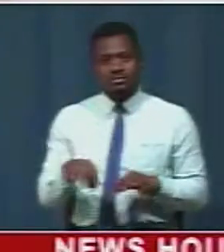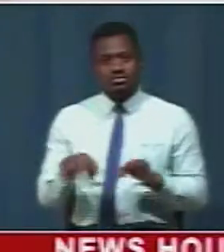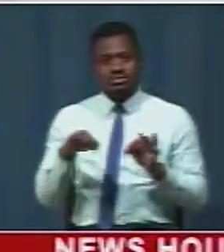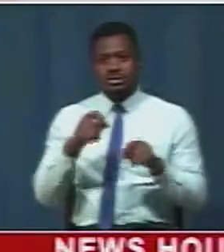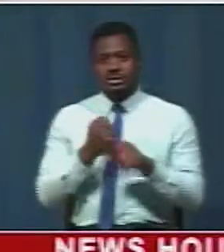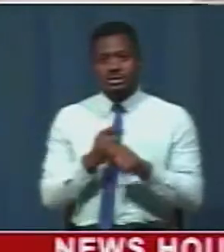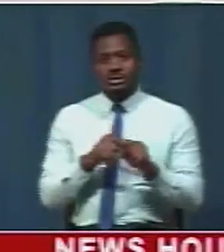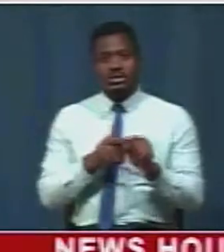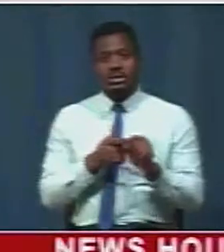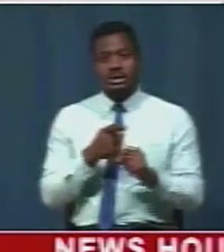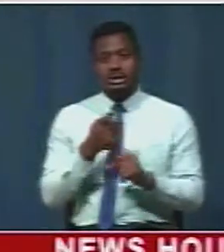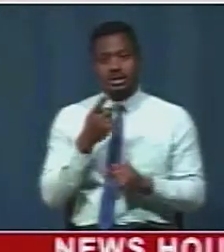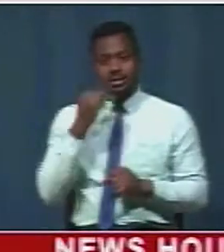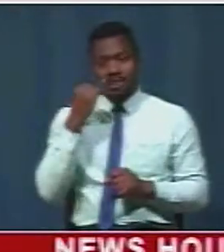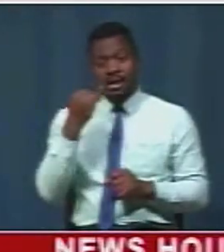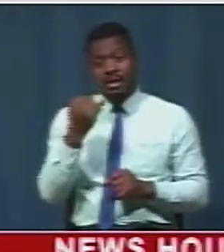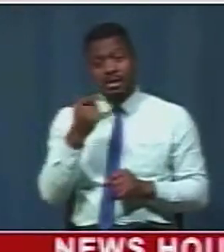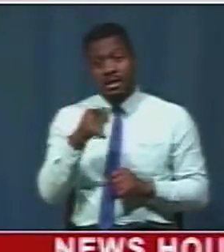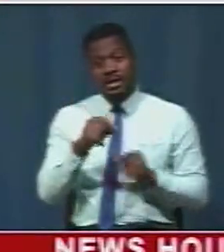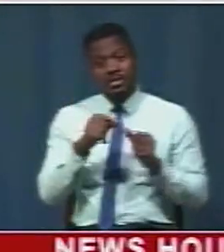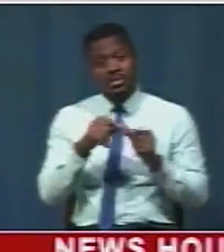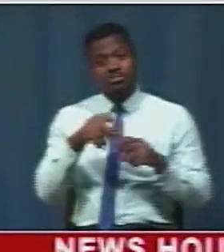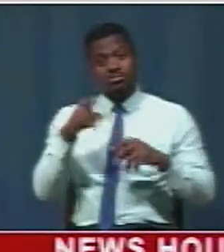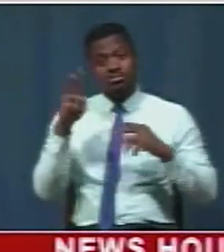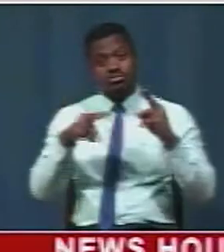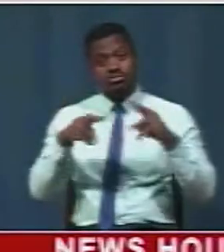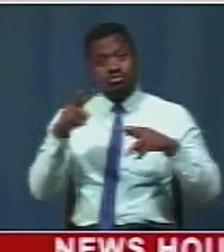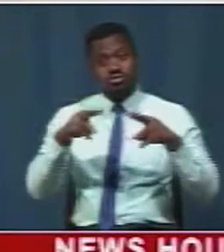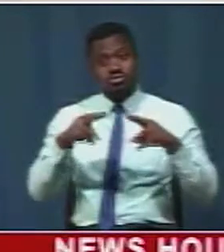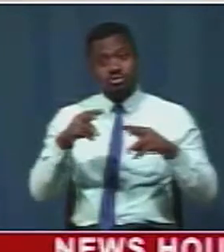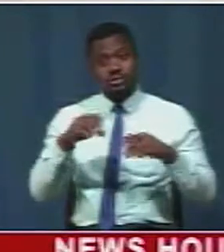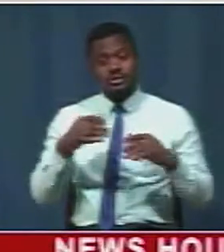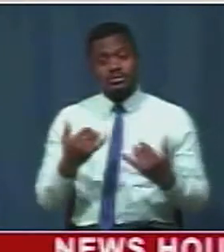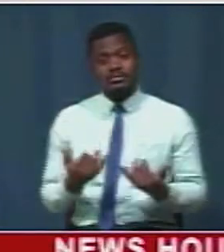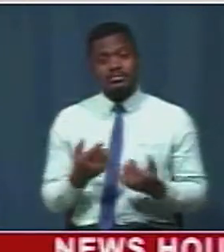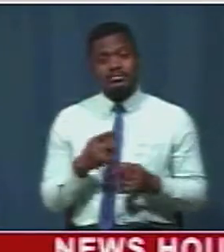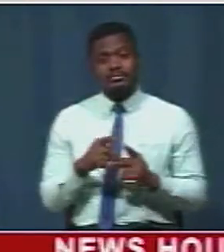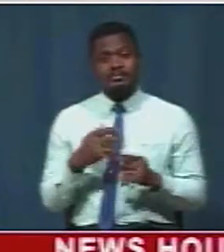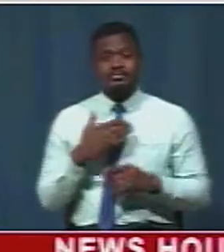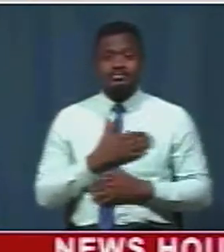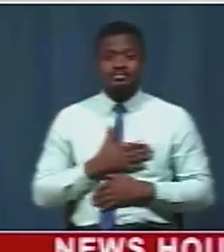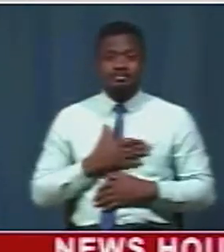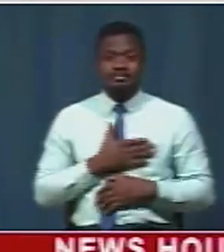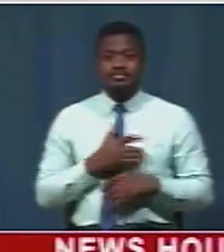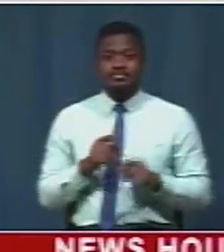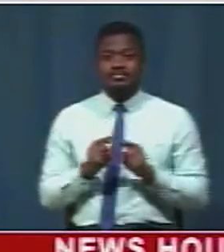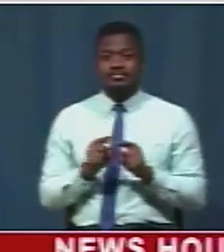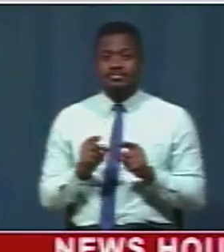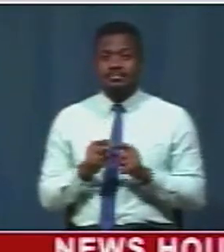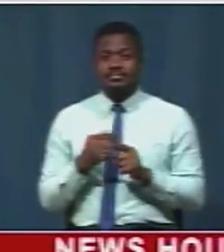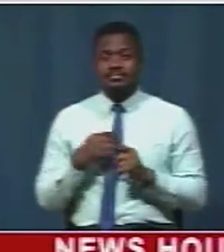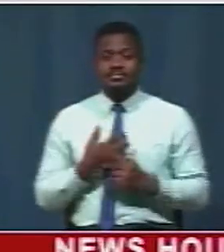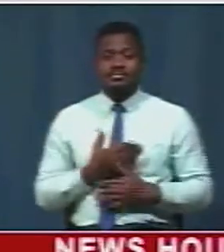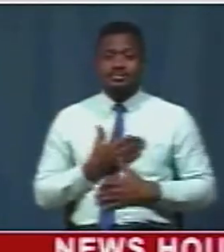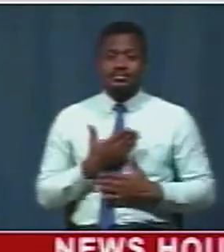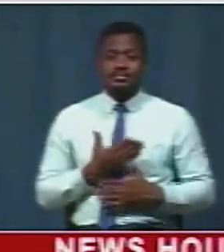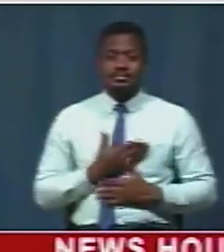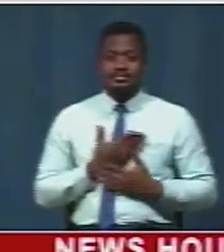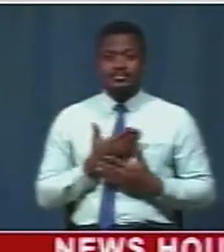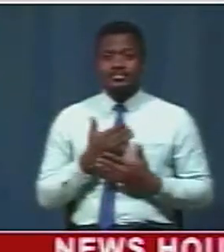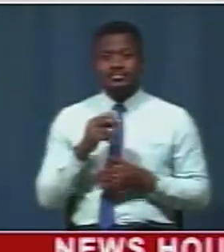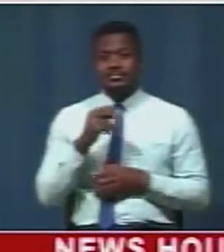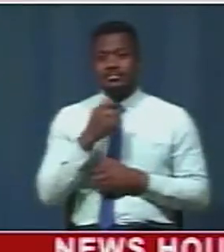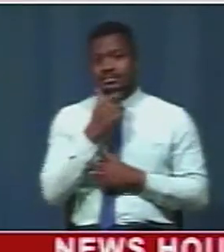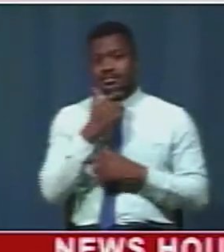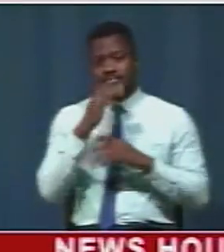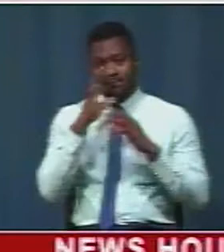started. So you can imagine our plight now. So, and then you see, I'm happy. That's why Nana